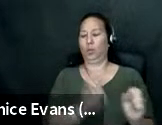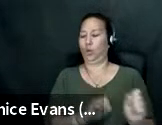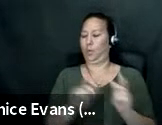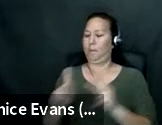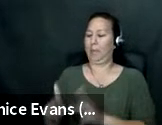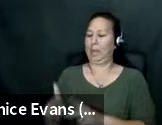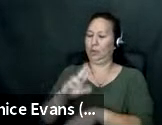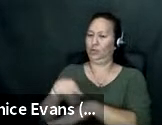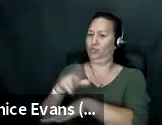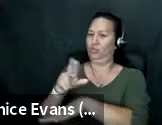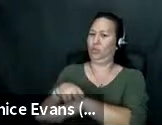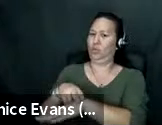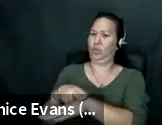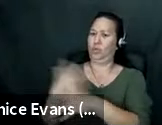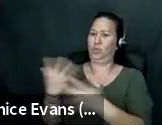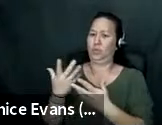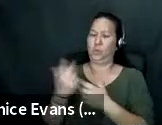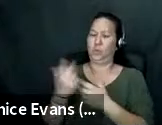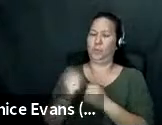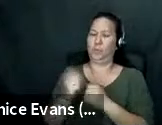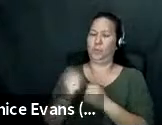Moss or Dr. Hernandez.